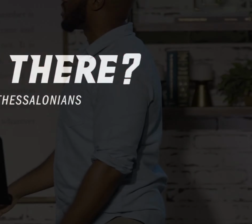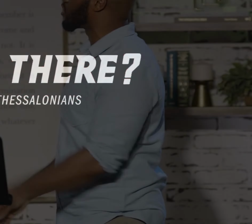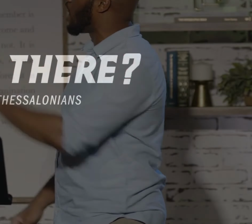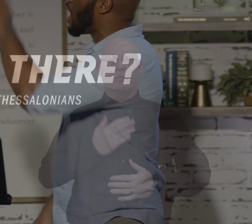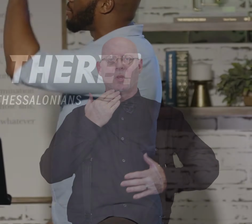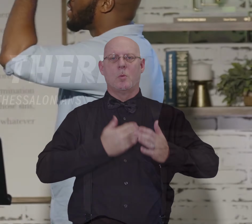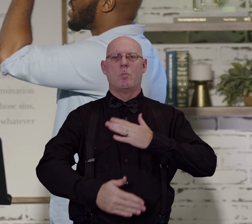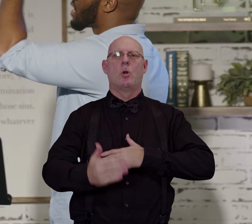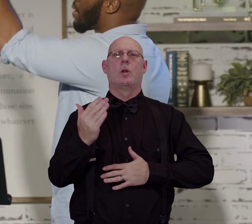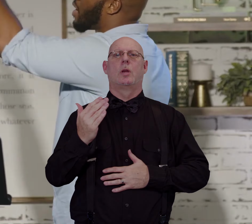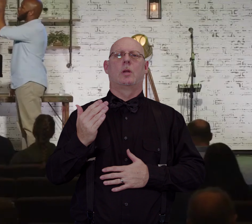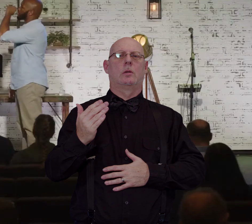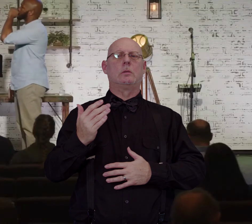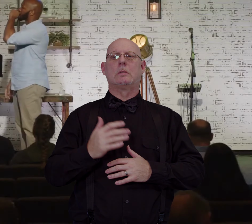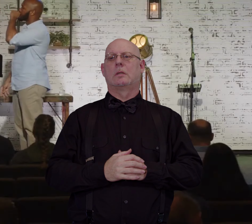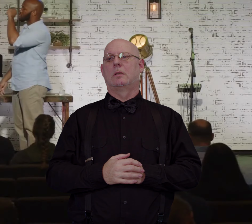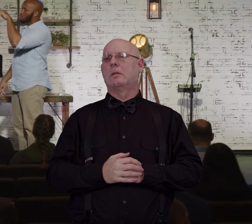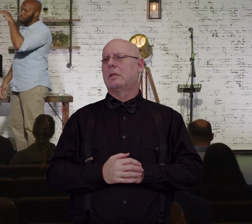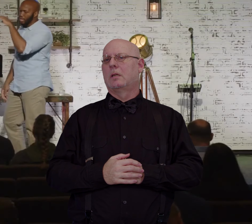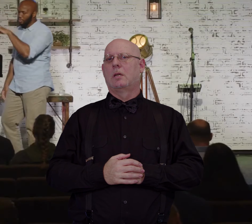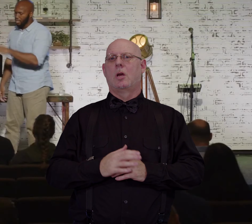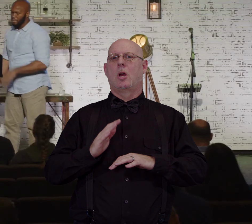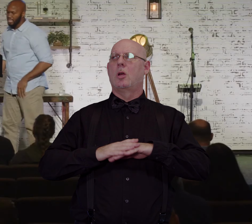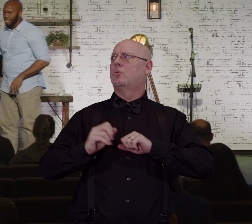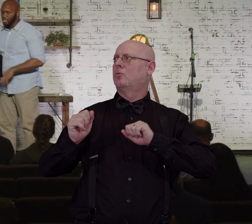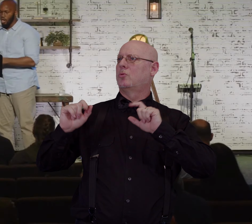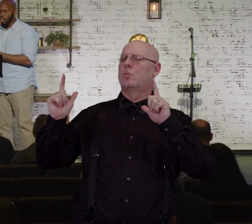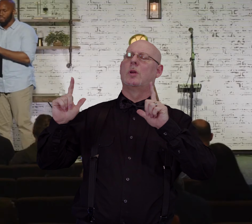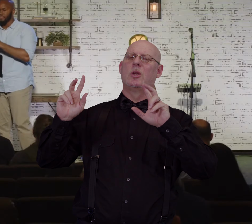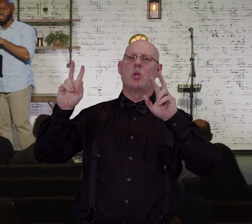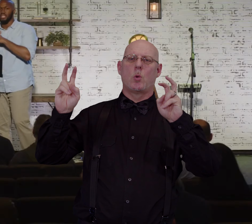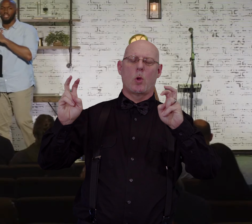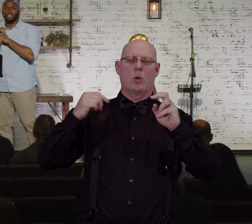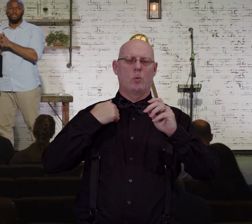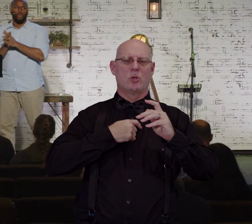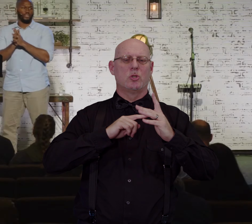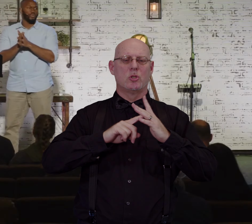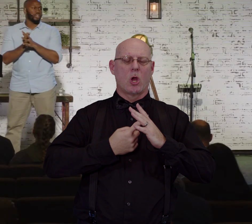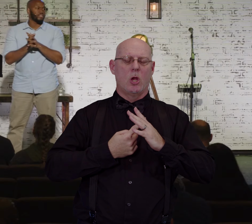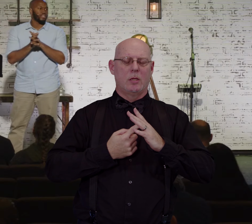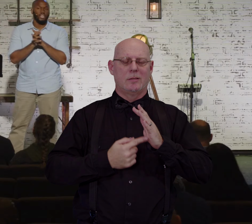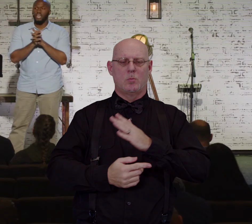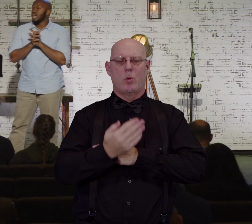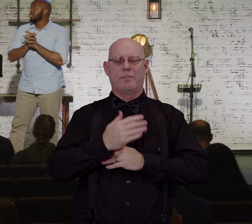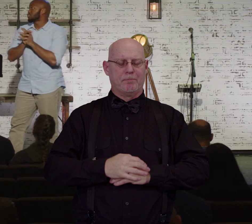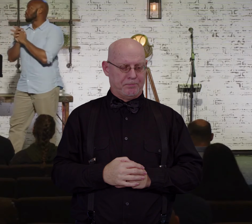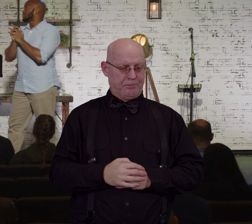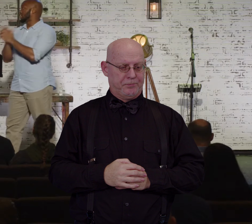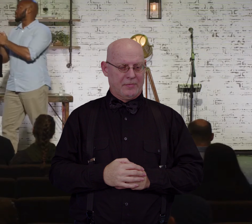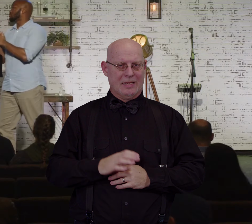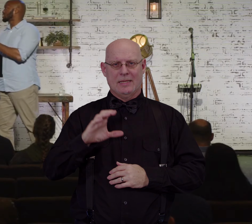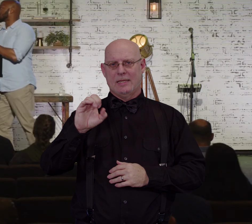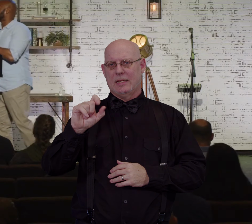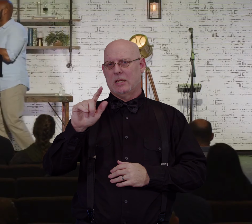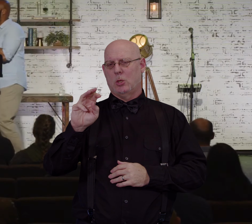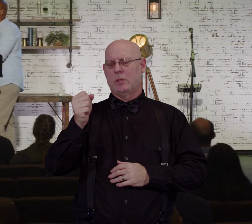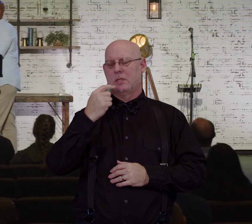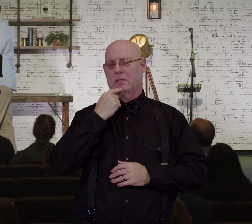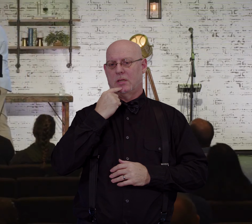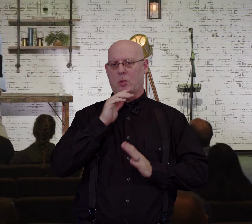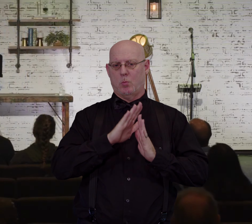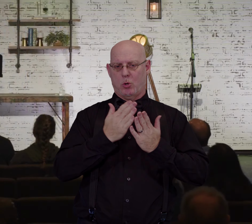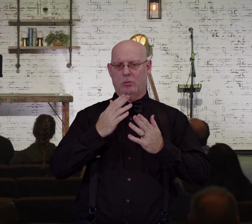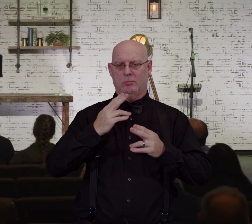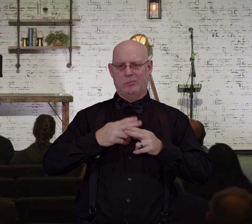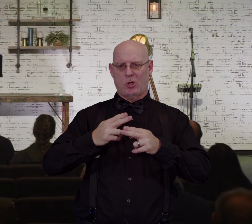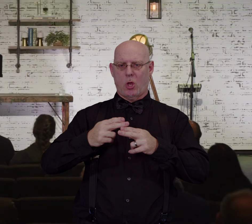Good morning. So up, coming up on the screen, there's a quote that we're going to begin off this morning with. And so C.S. Lewis says this in his